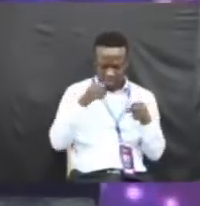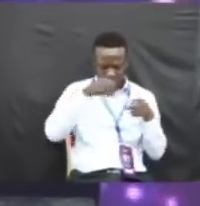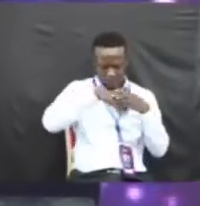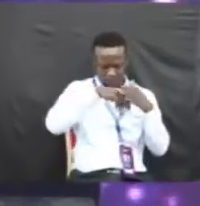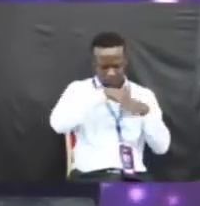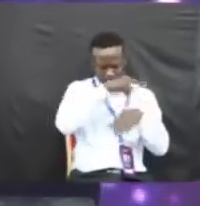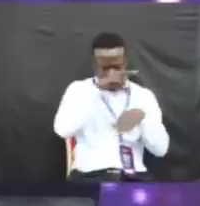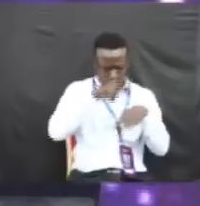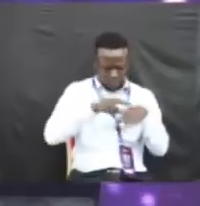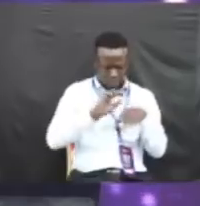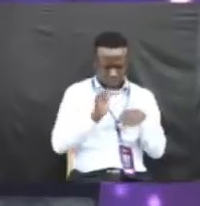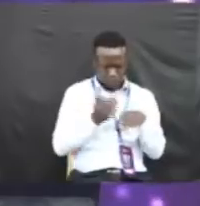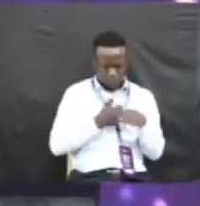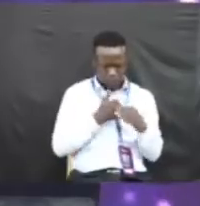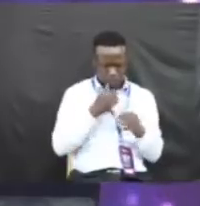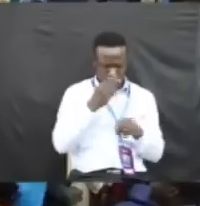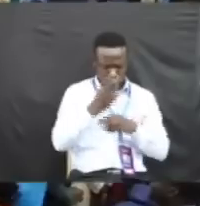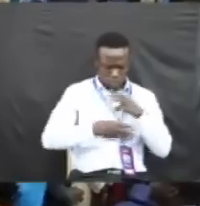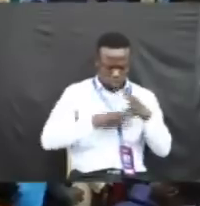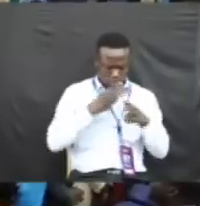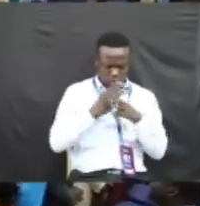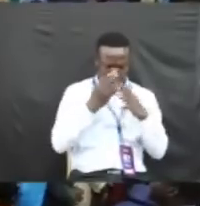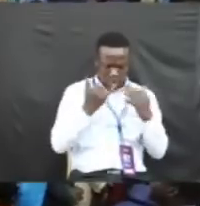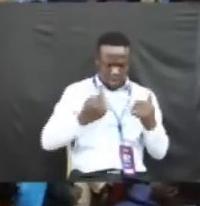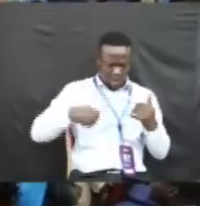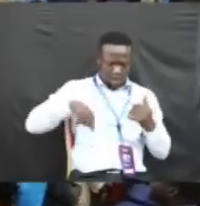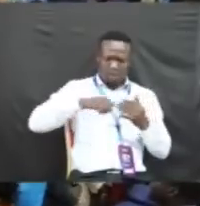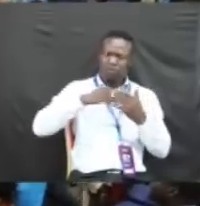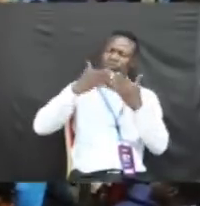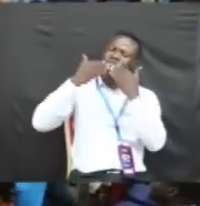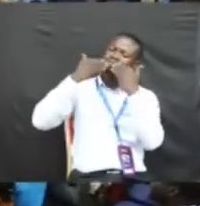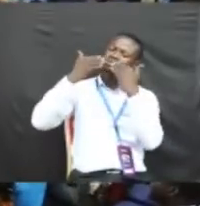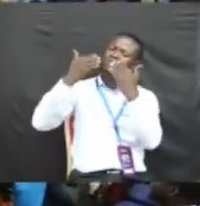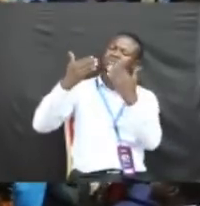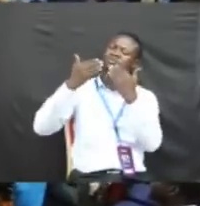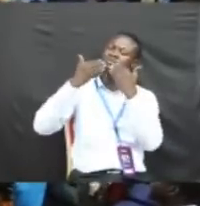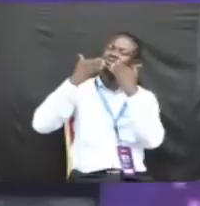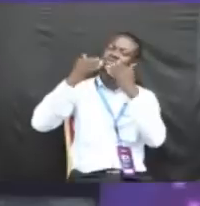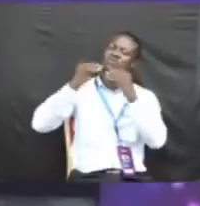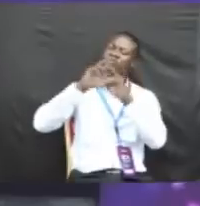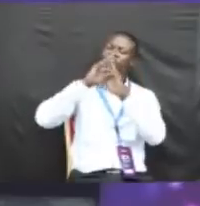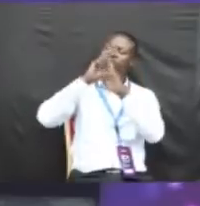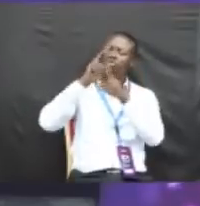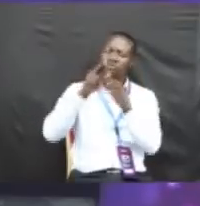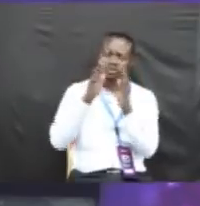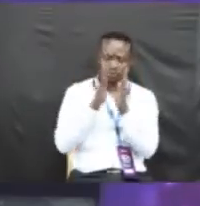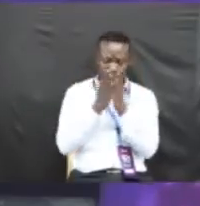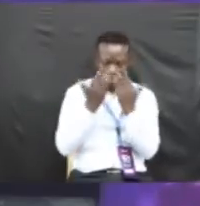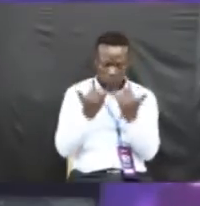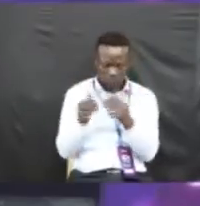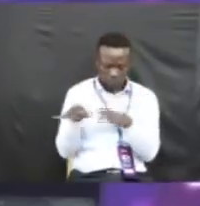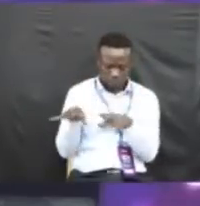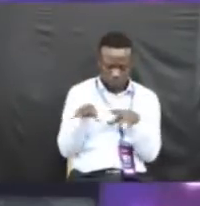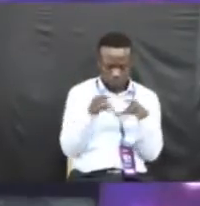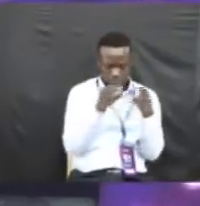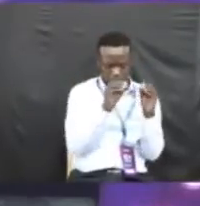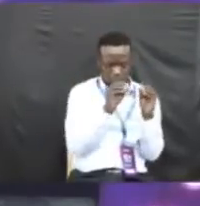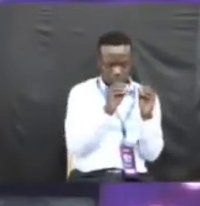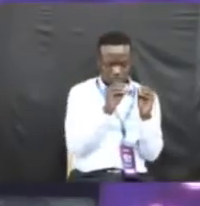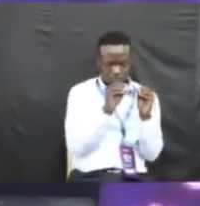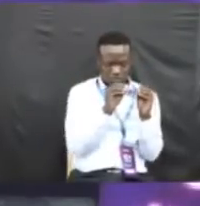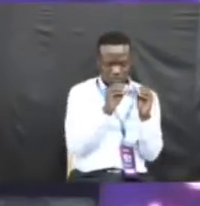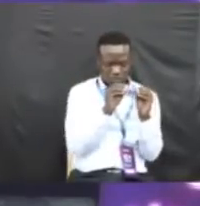nations of our world. We thank you for answered prayer. As we leave from here, we